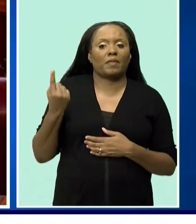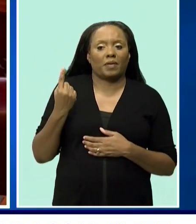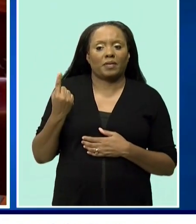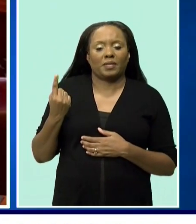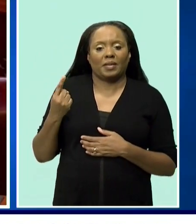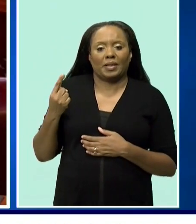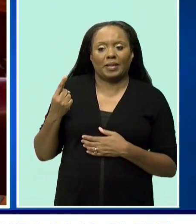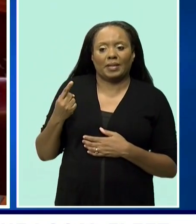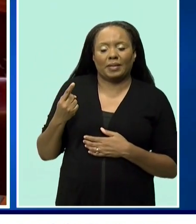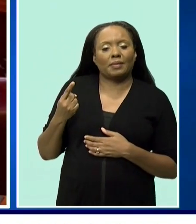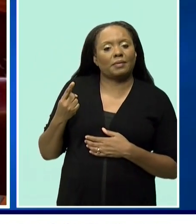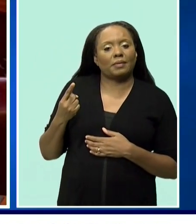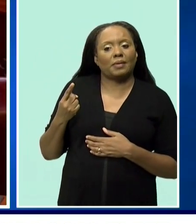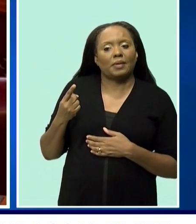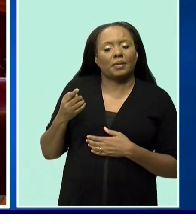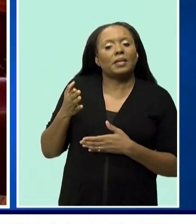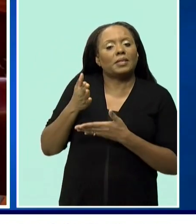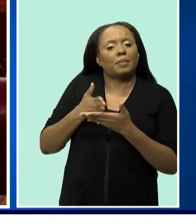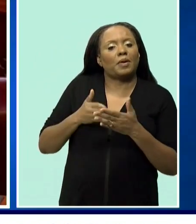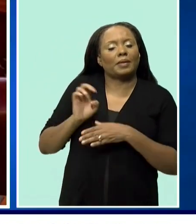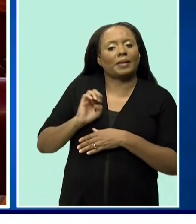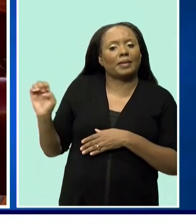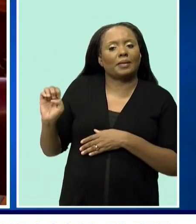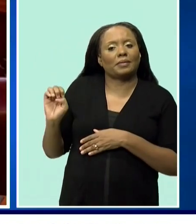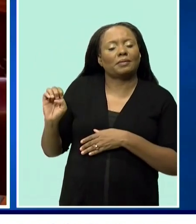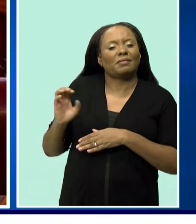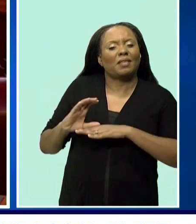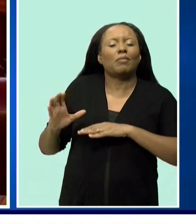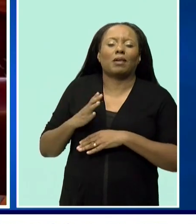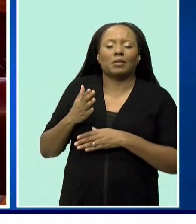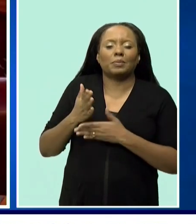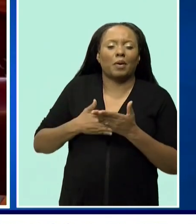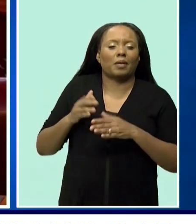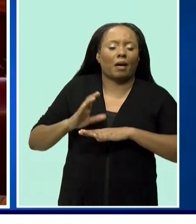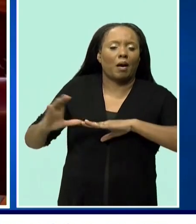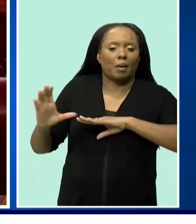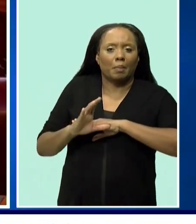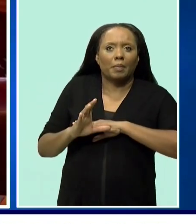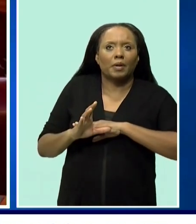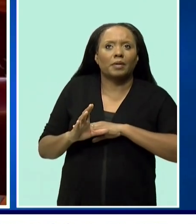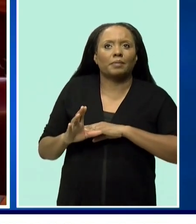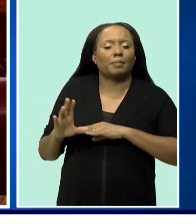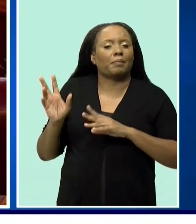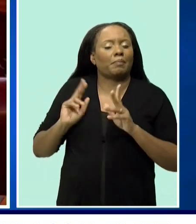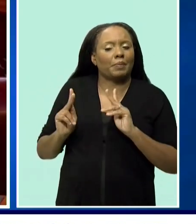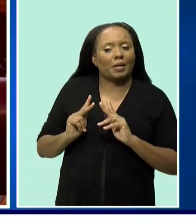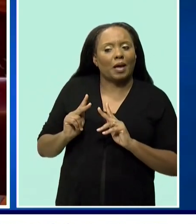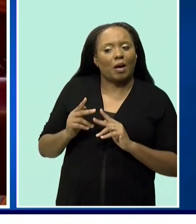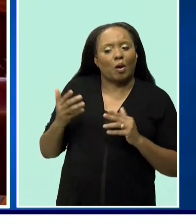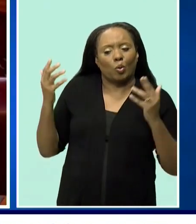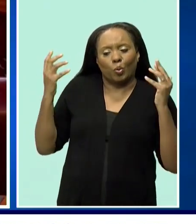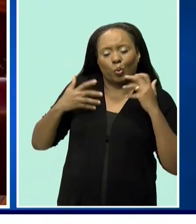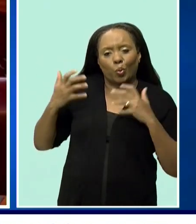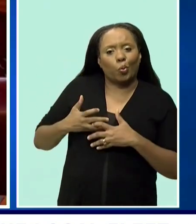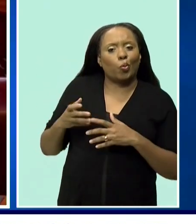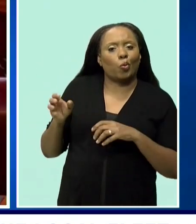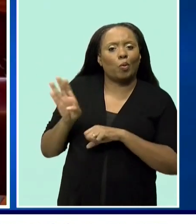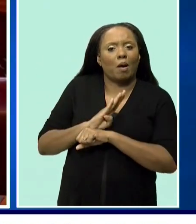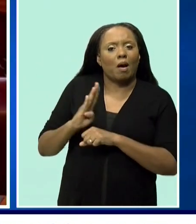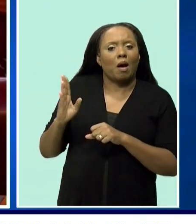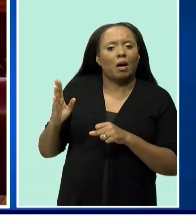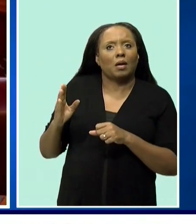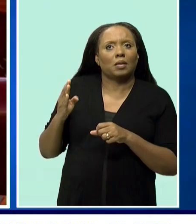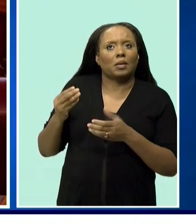fleet of electric buses. So we didn't just put the money into somebody's hand and not tender the contract and